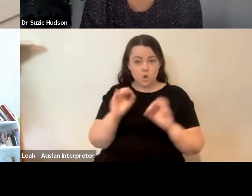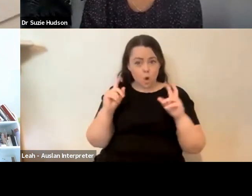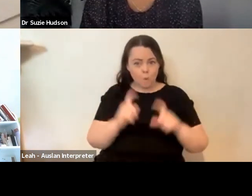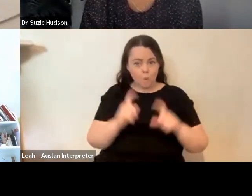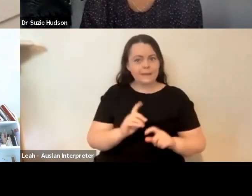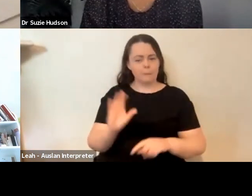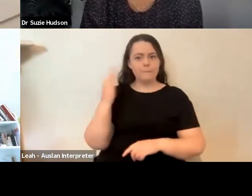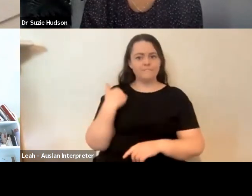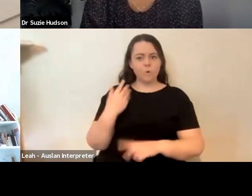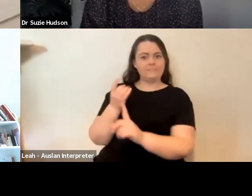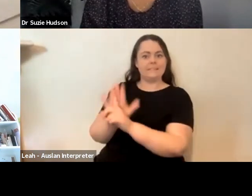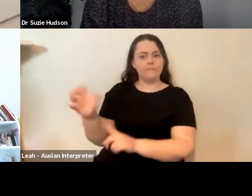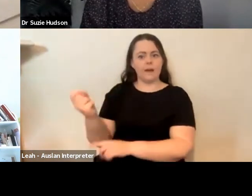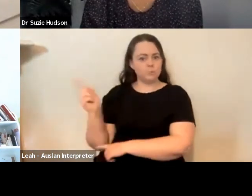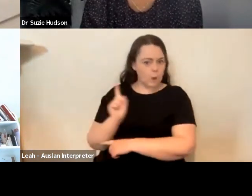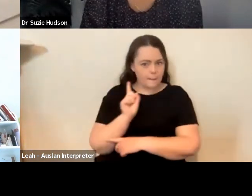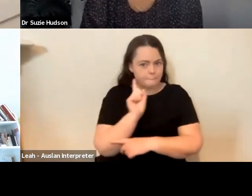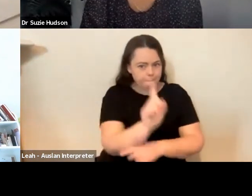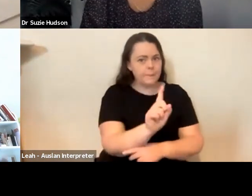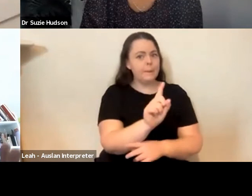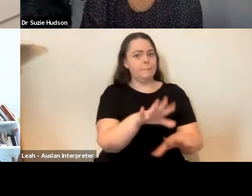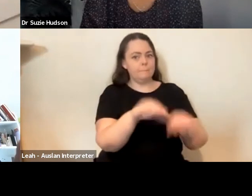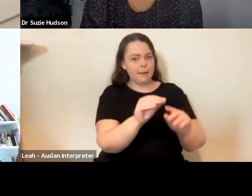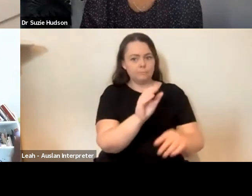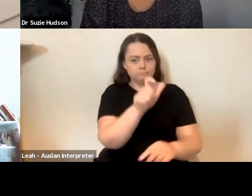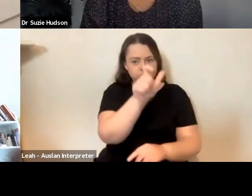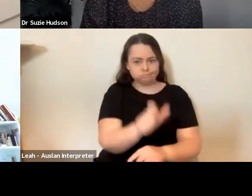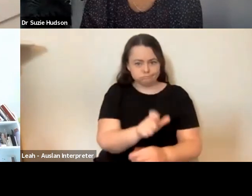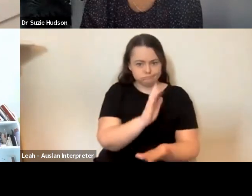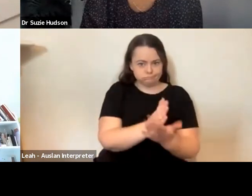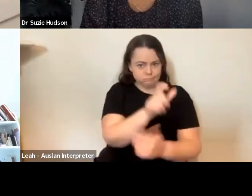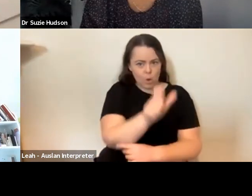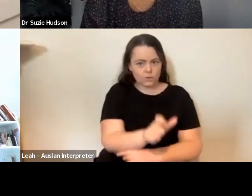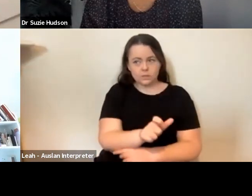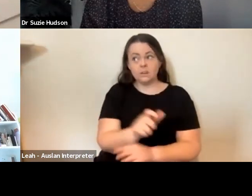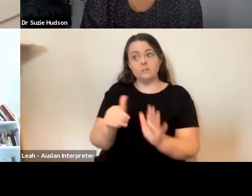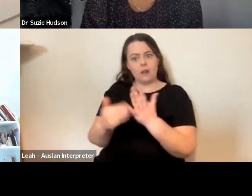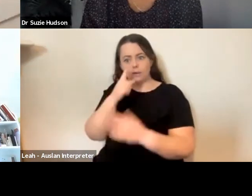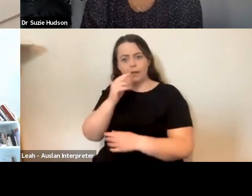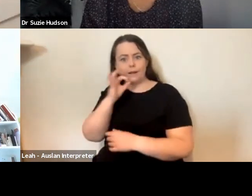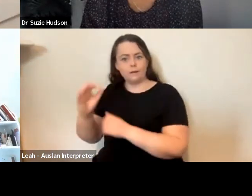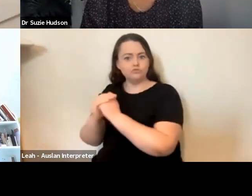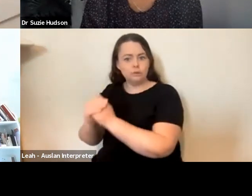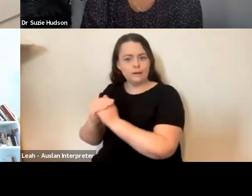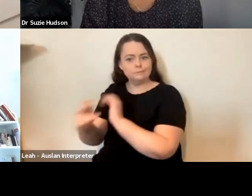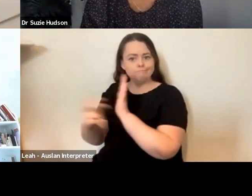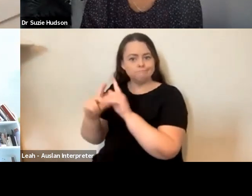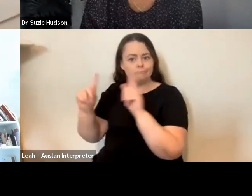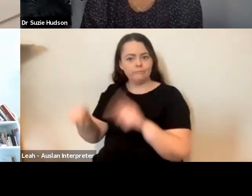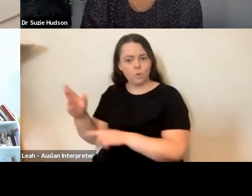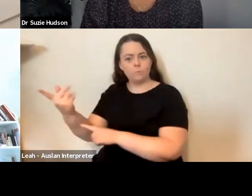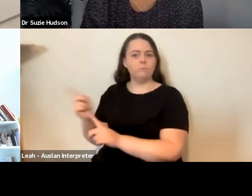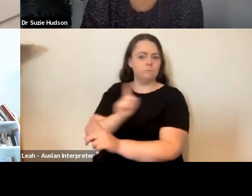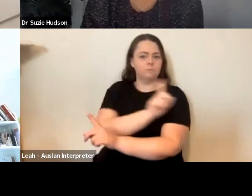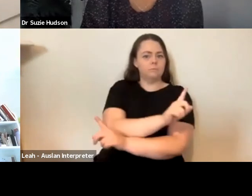before in this particular area, and so keeping some of that flexibility is going to be really, really, really, really,